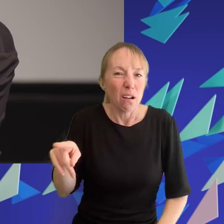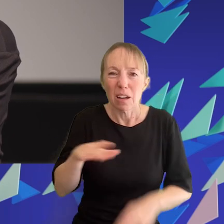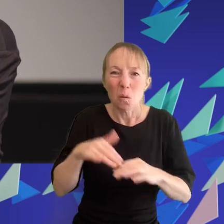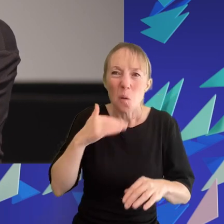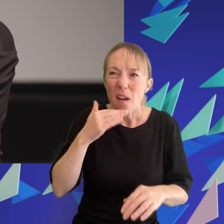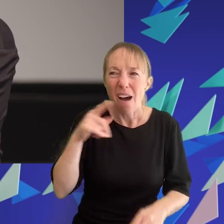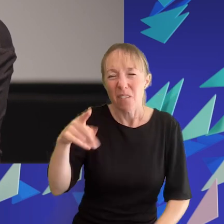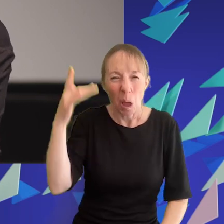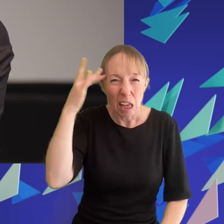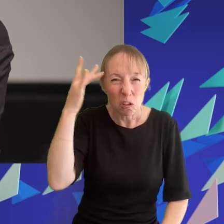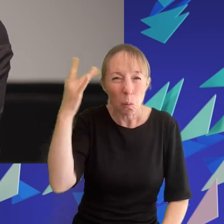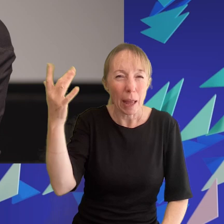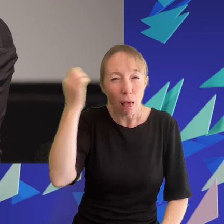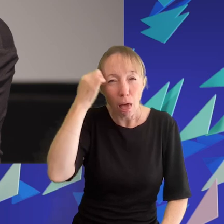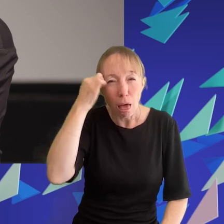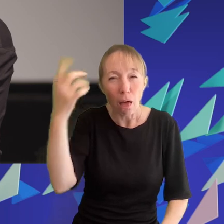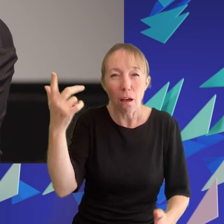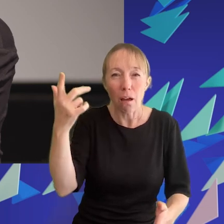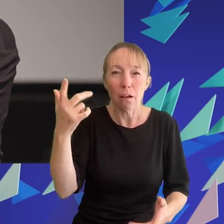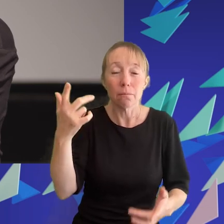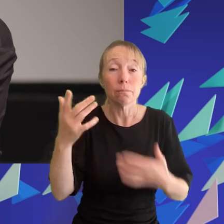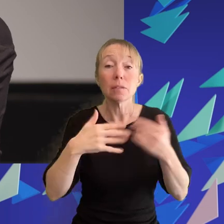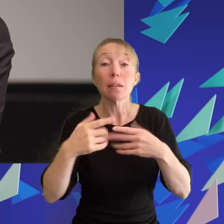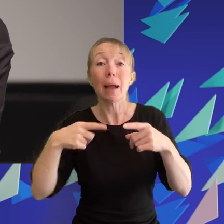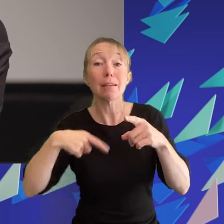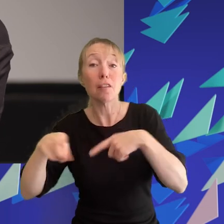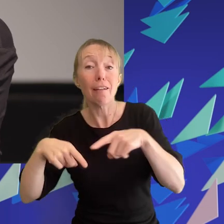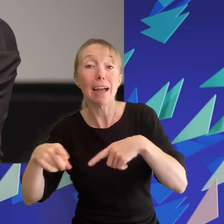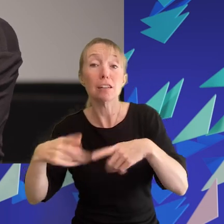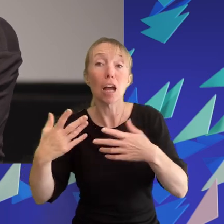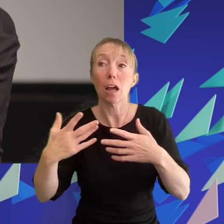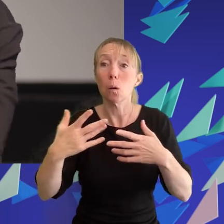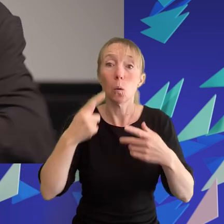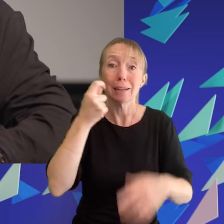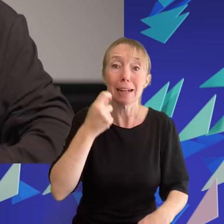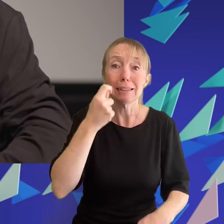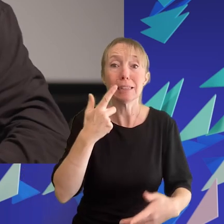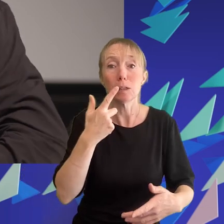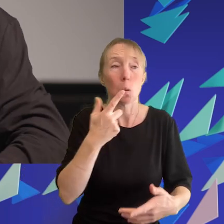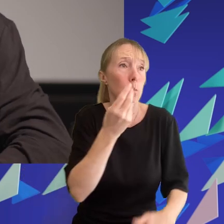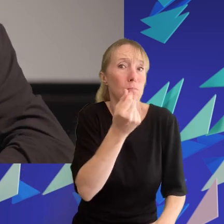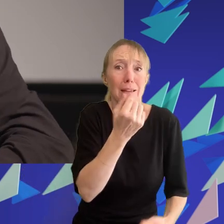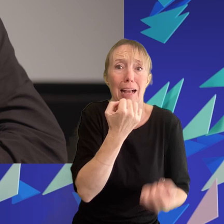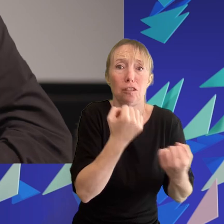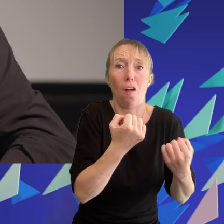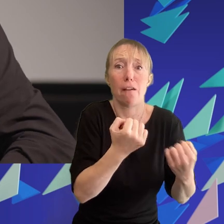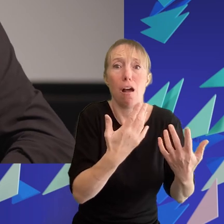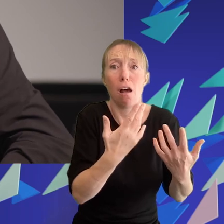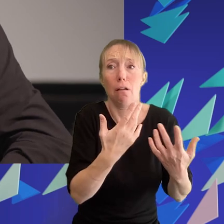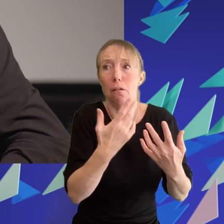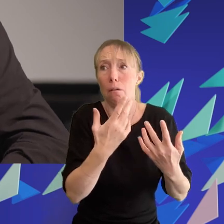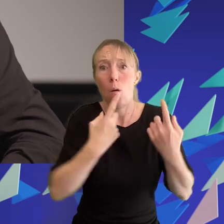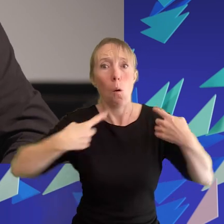you're an idiot, blah, blah, blah, blah, blah. No matter if you are a director, or you're a dentist, or a taxi driver, don't matter. Everybody, we all have